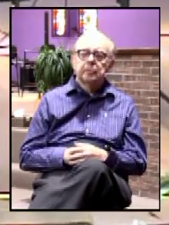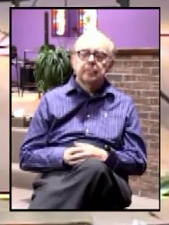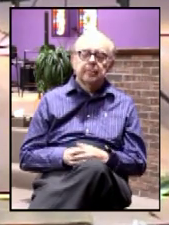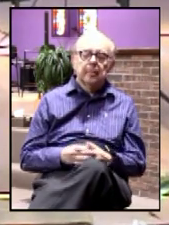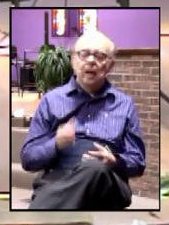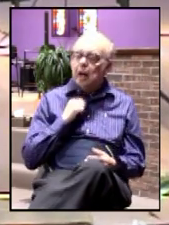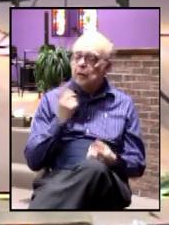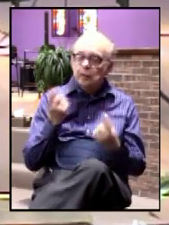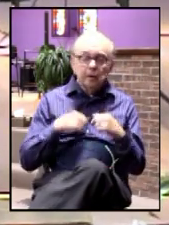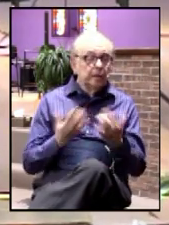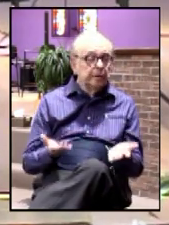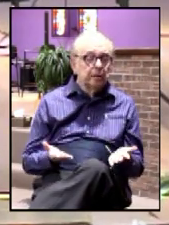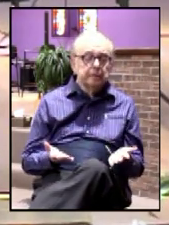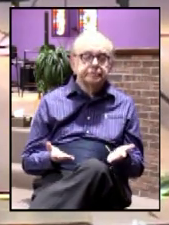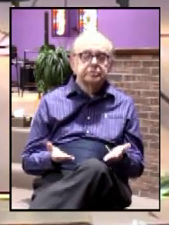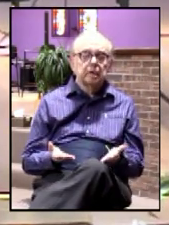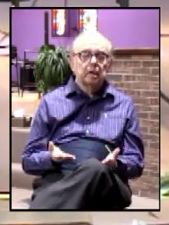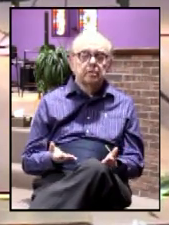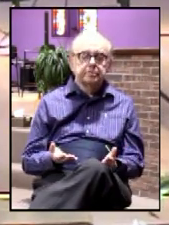I don't come here